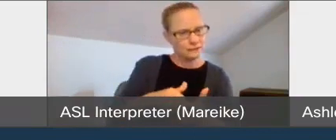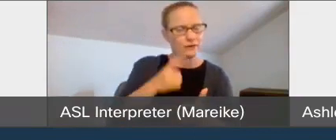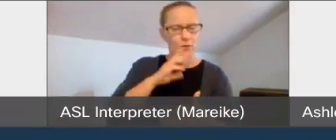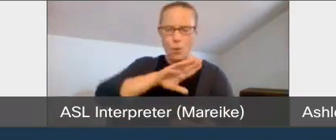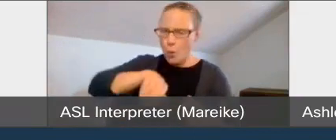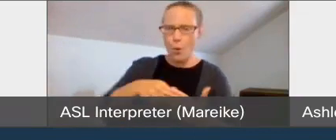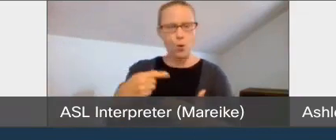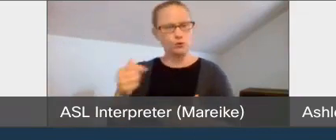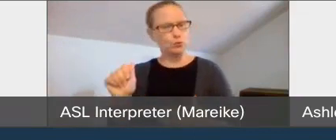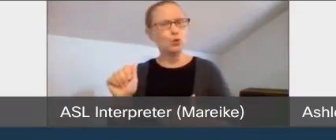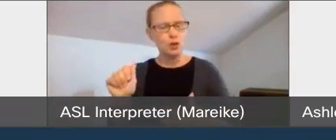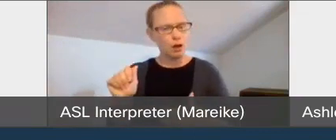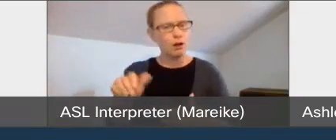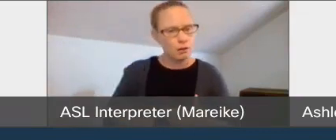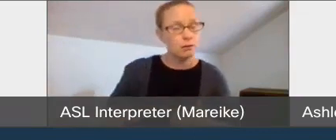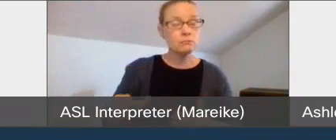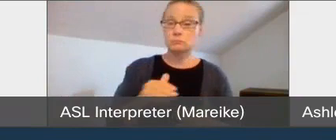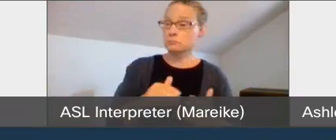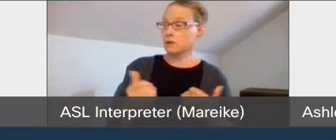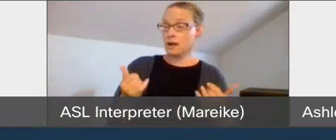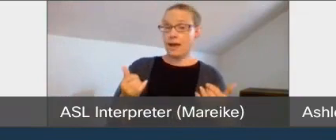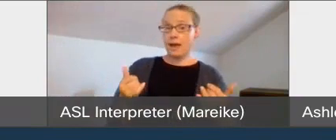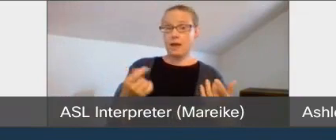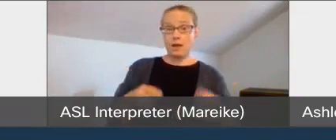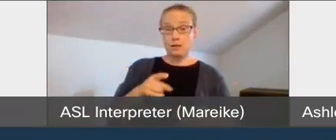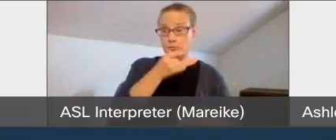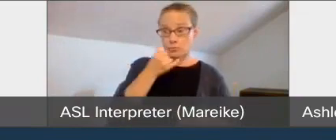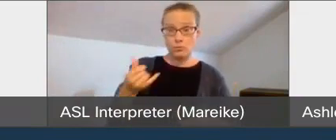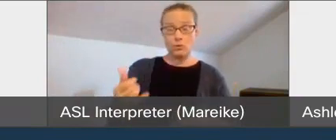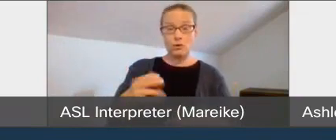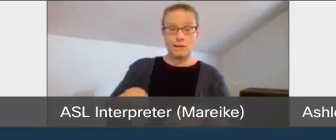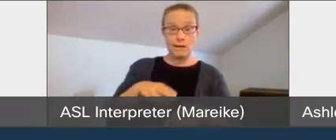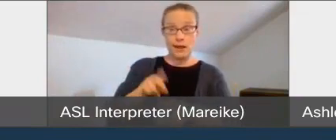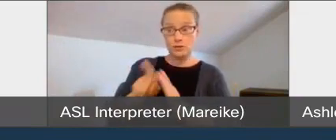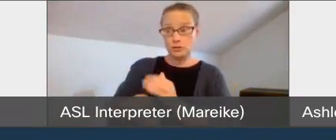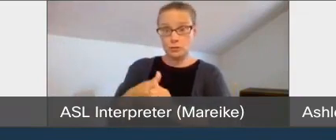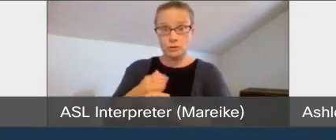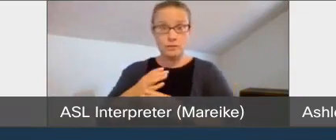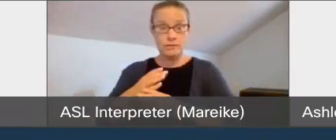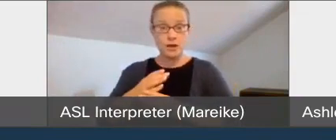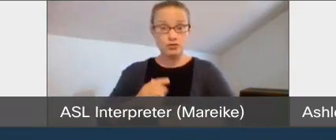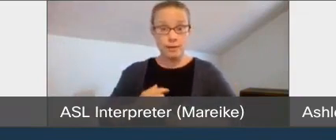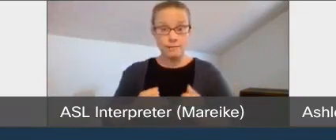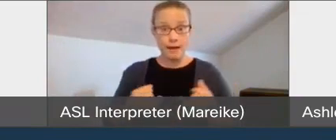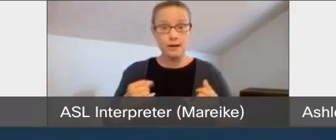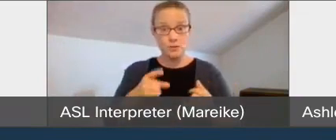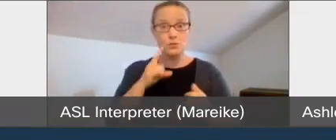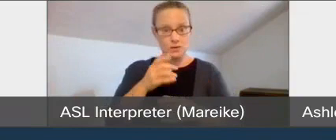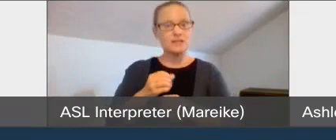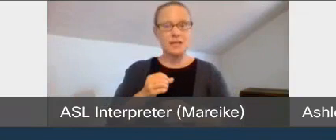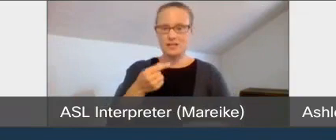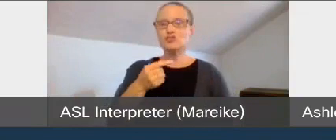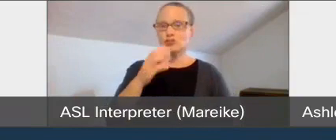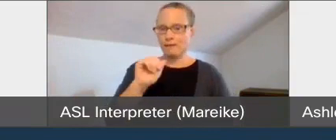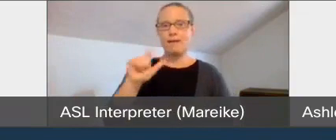Georgians. So even now, if you call the National Suicide Prevention Lifeline, you will get GCAL. It